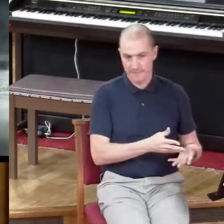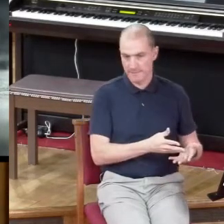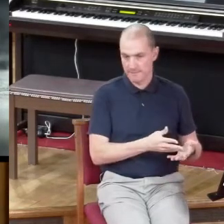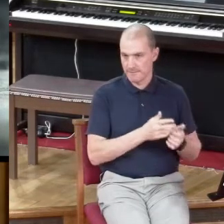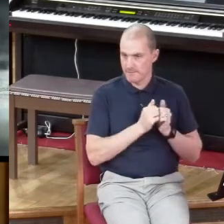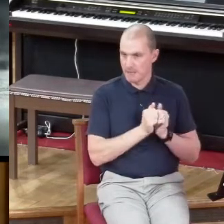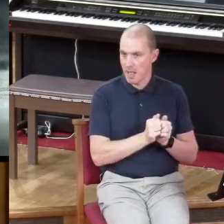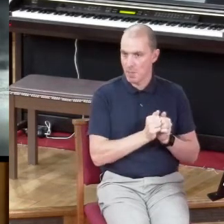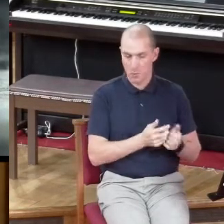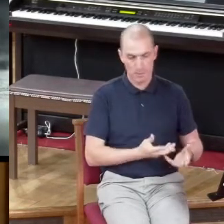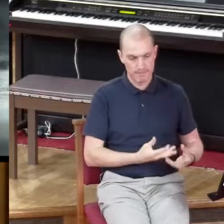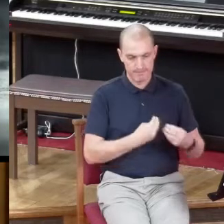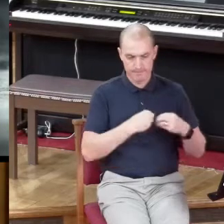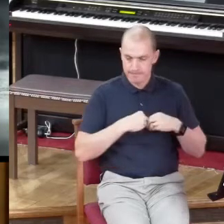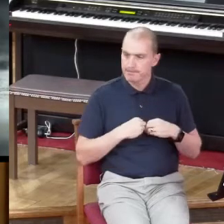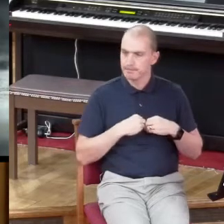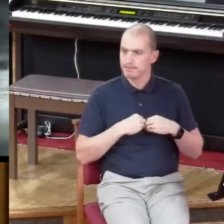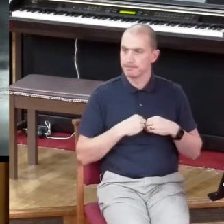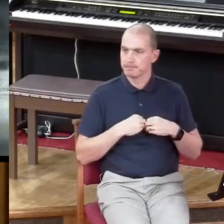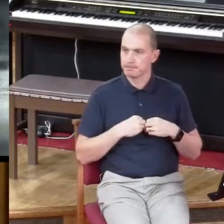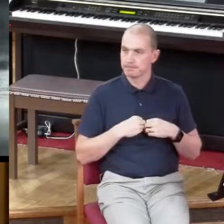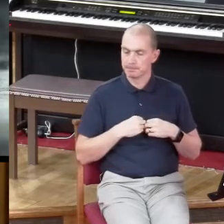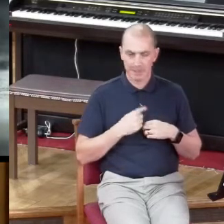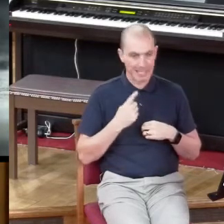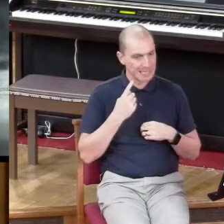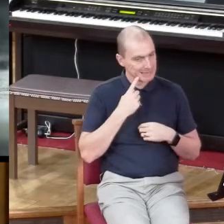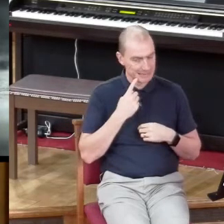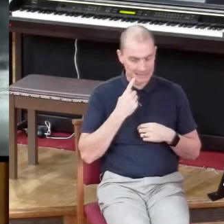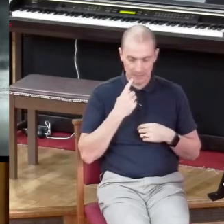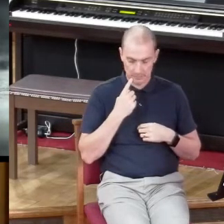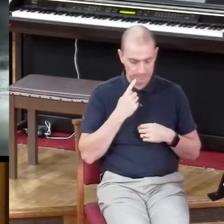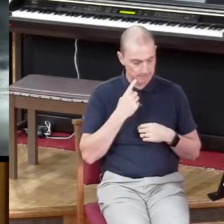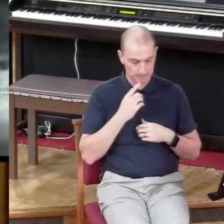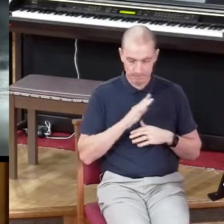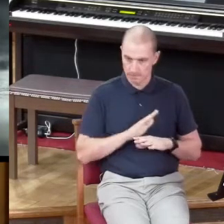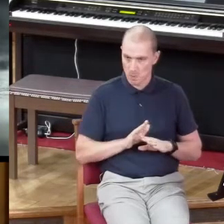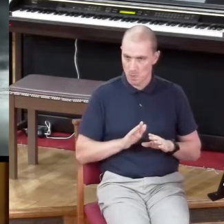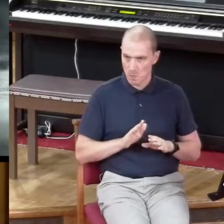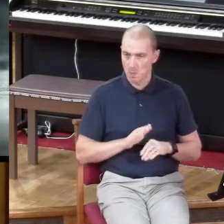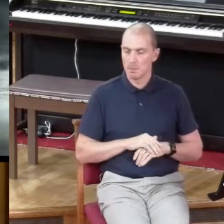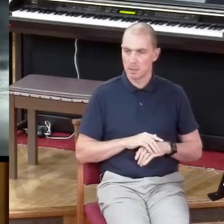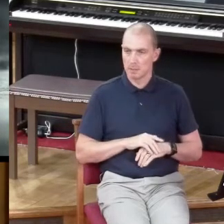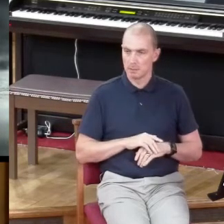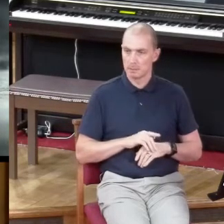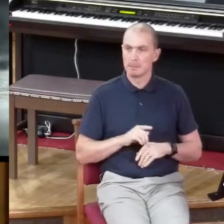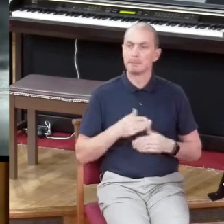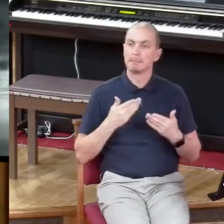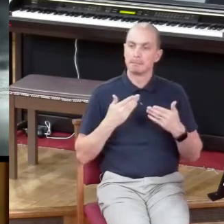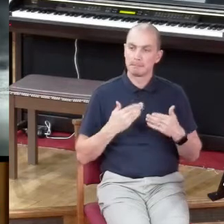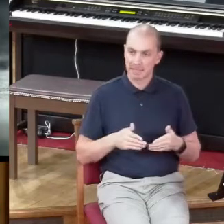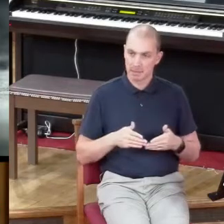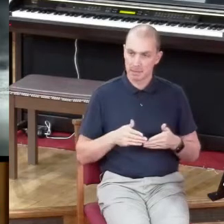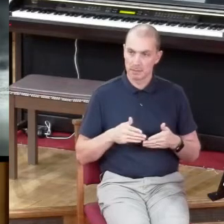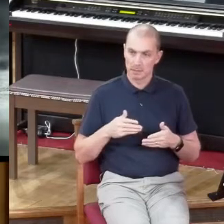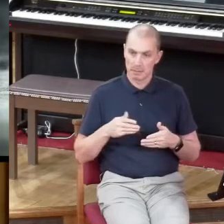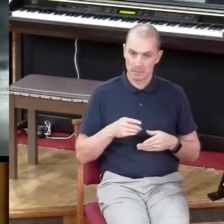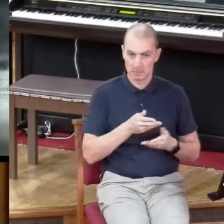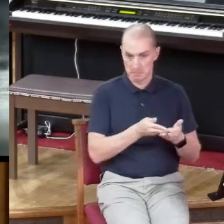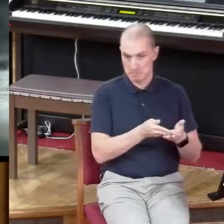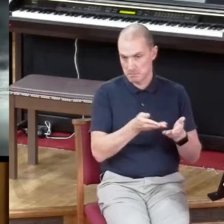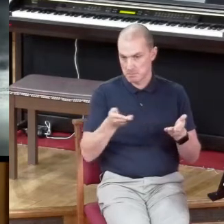it. And that's not easy. That it's something that has been passed on from Paul's